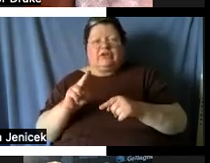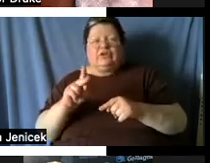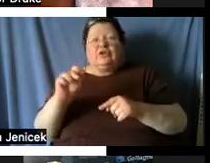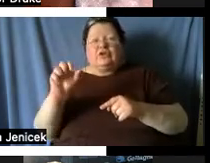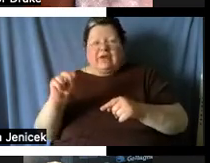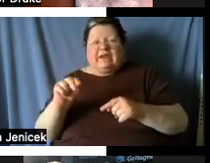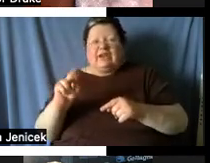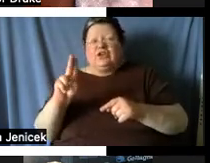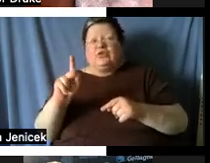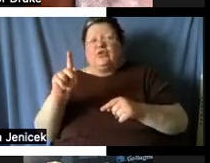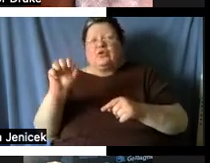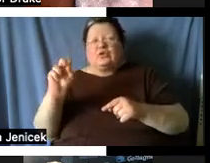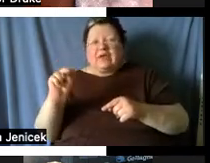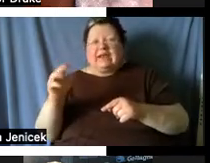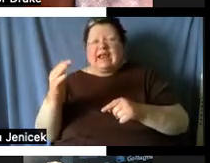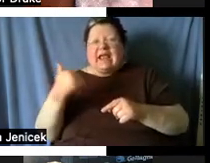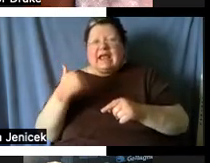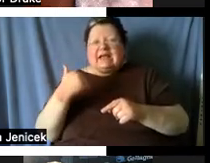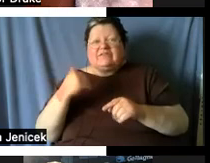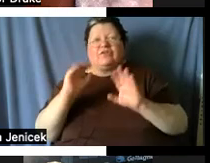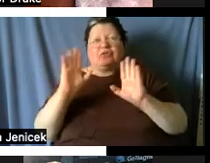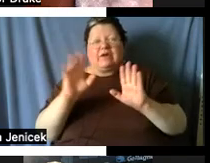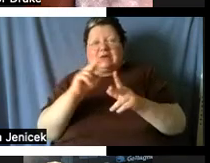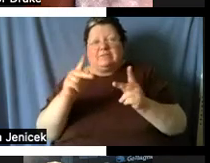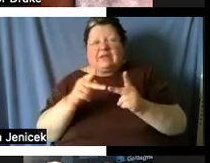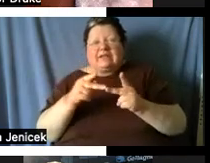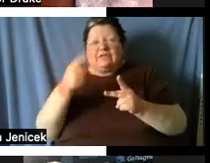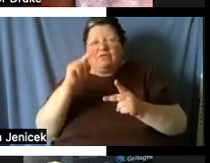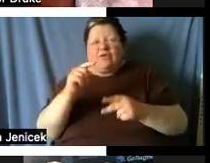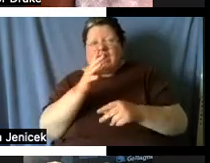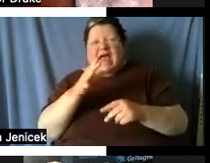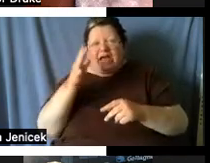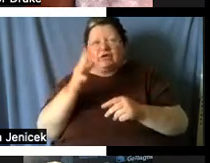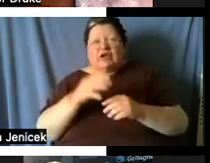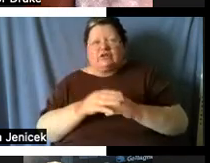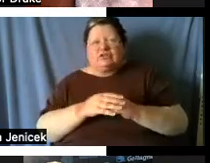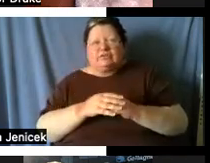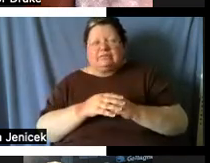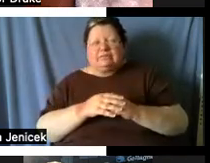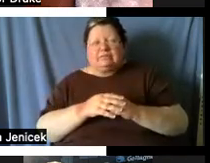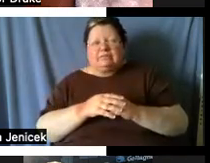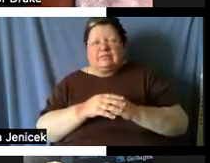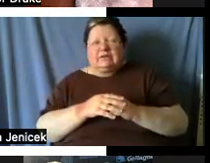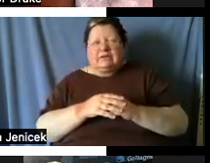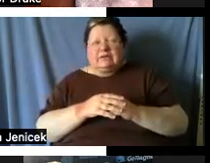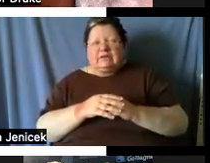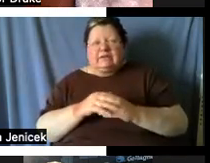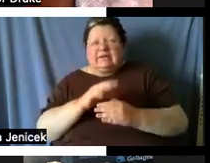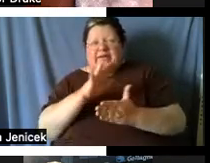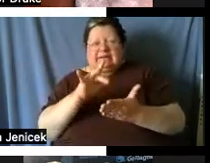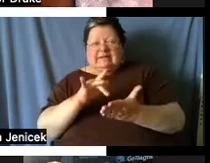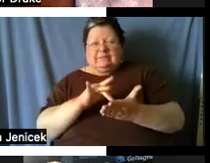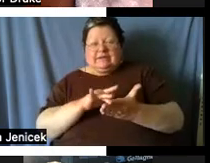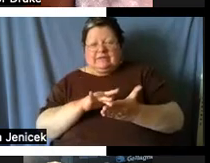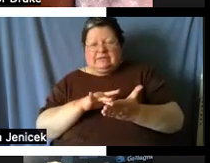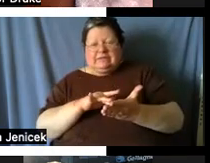Ukraine has a great location for agriculture. Has a mid-latitude location